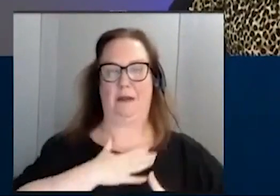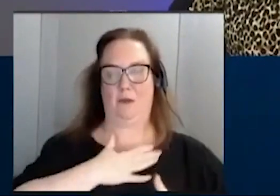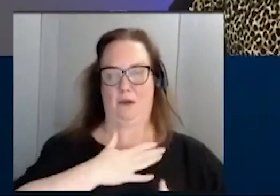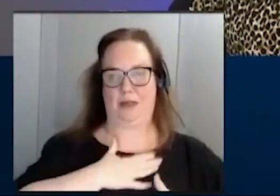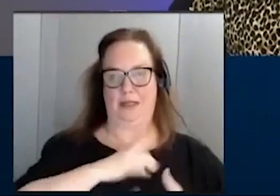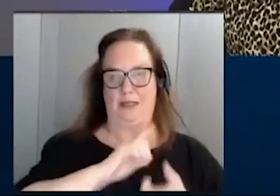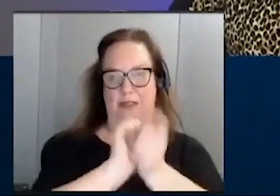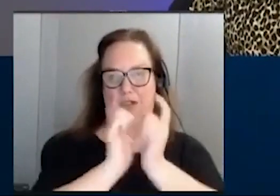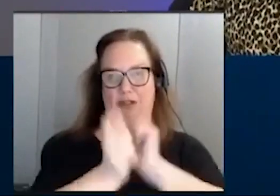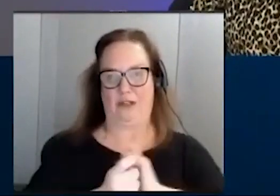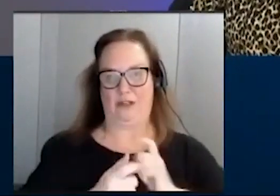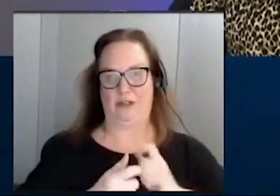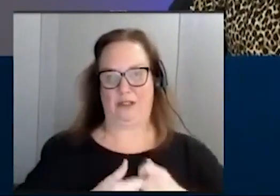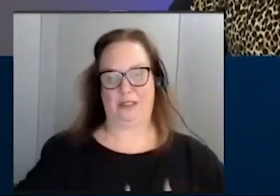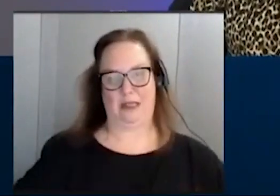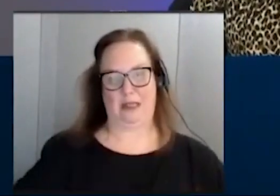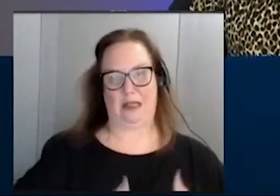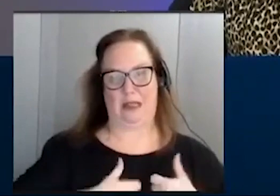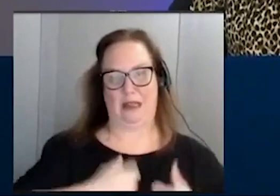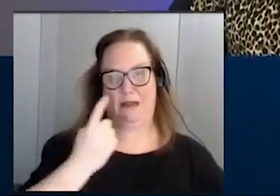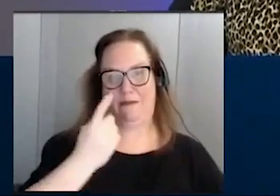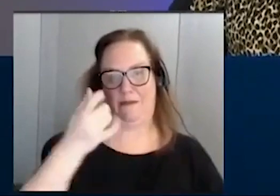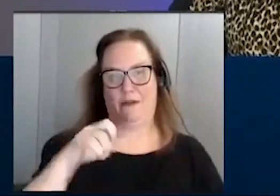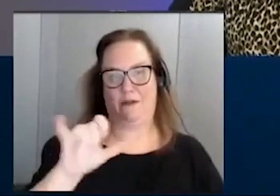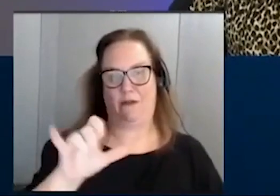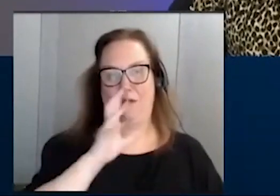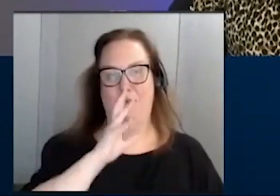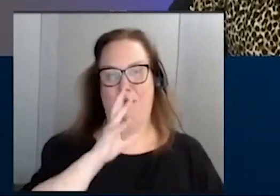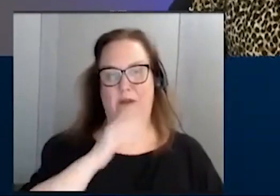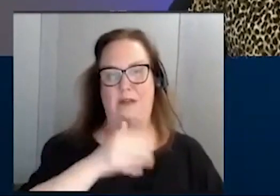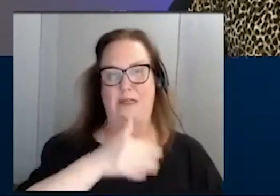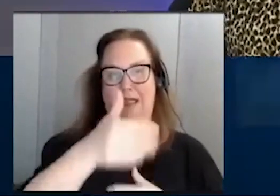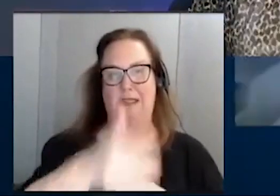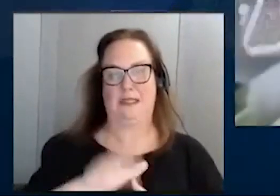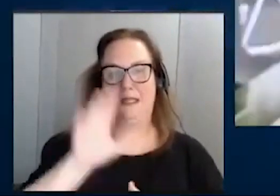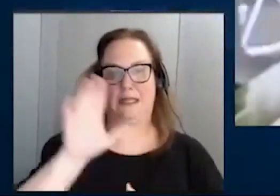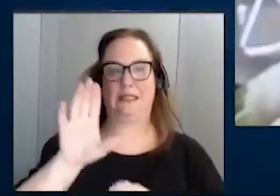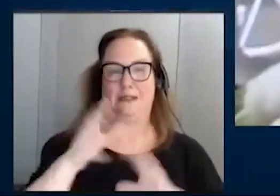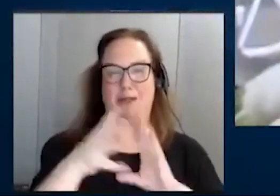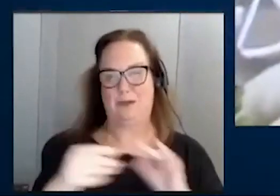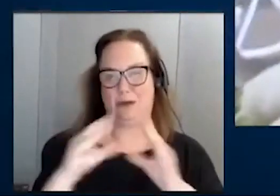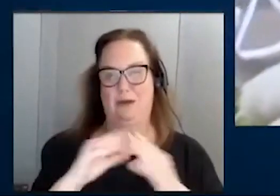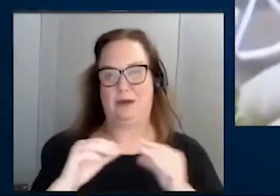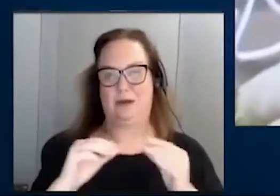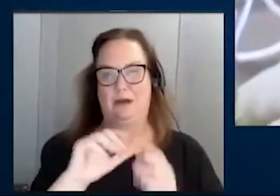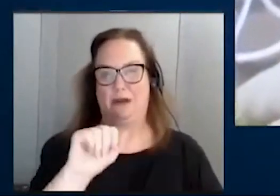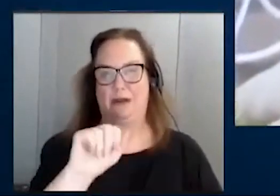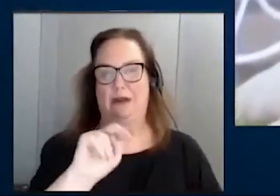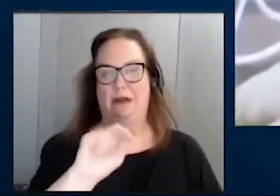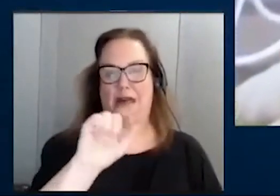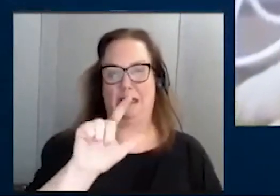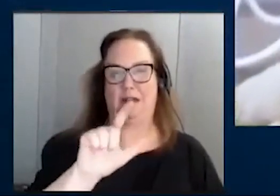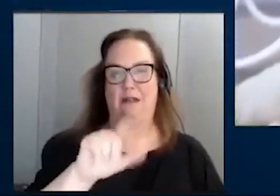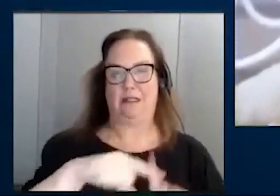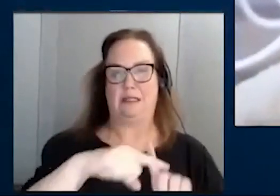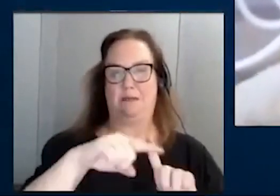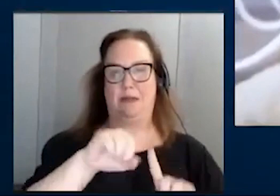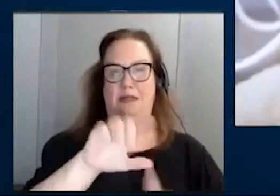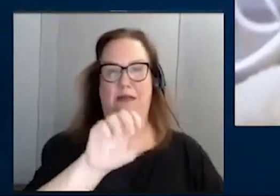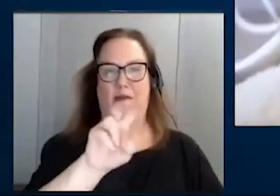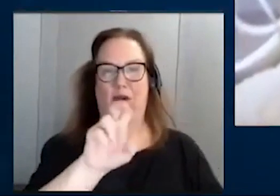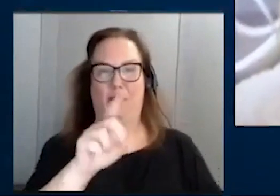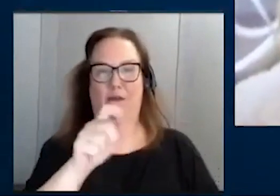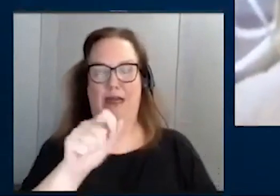forever, as you can imagine. And we're going to talk to him live here next. But here is his backstory. Anil Gharmalkar tested positive for COVID-19